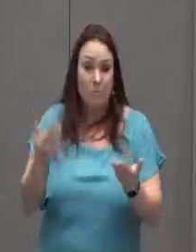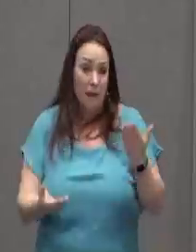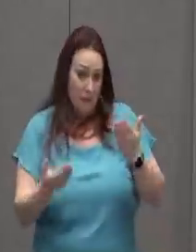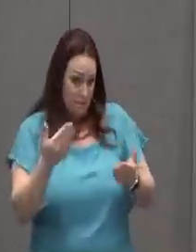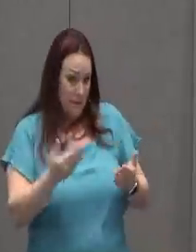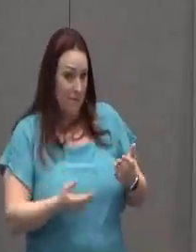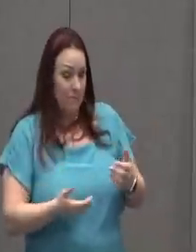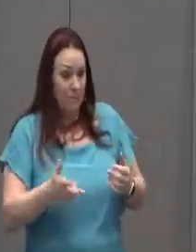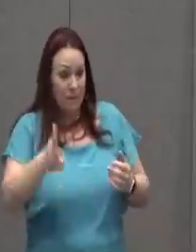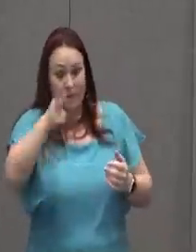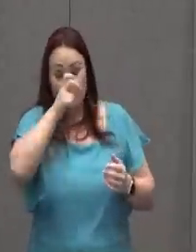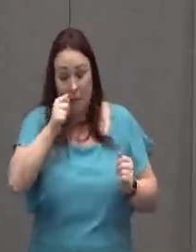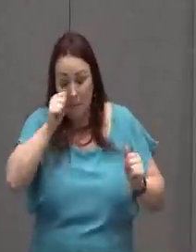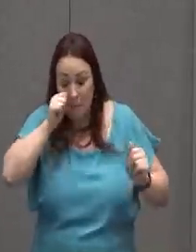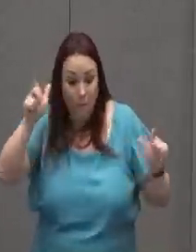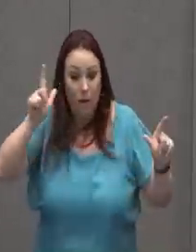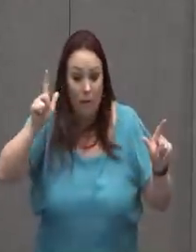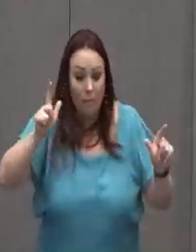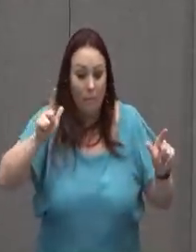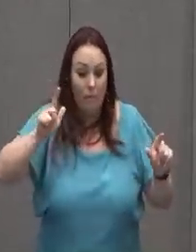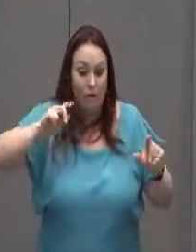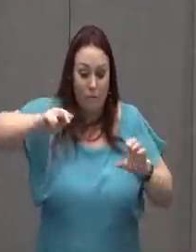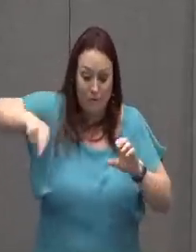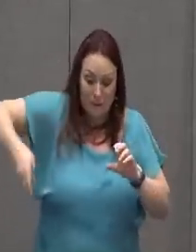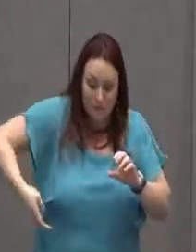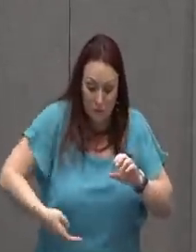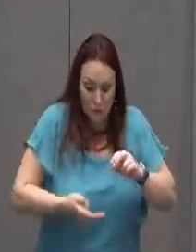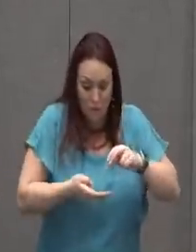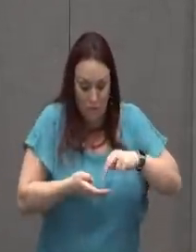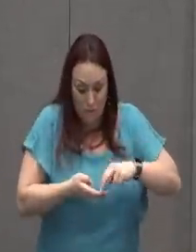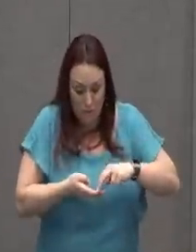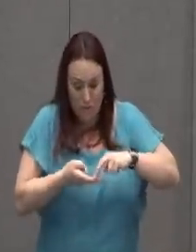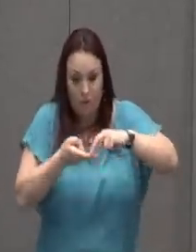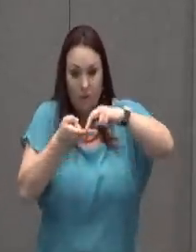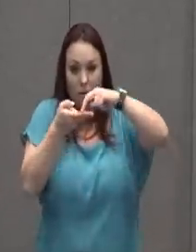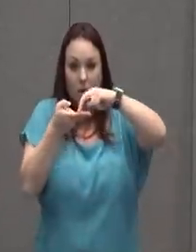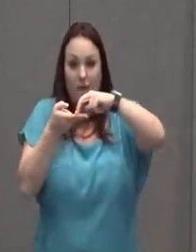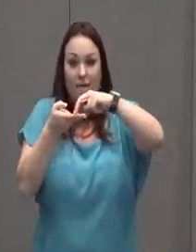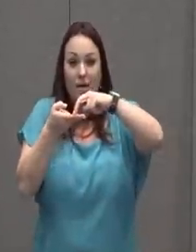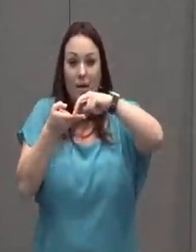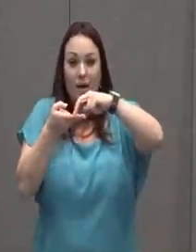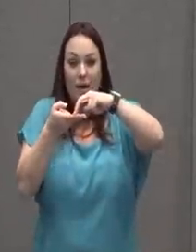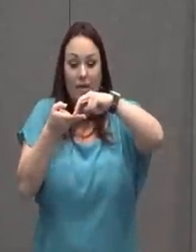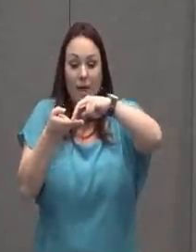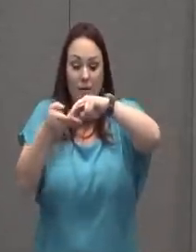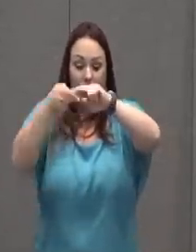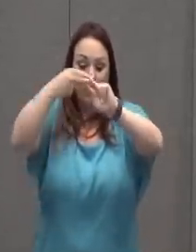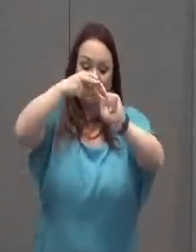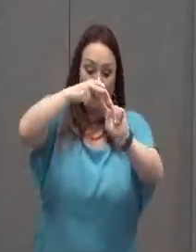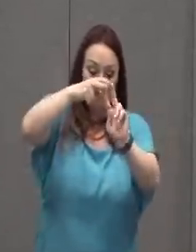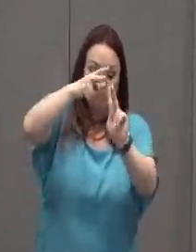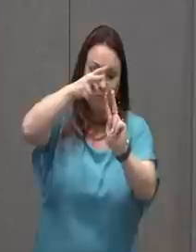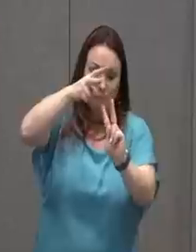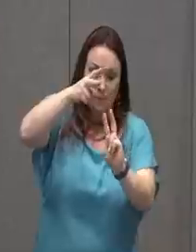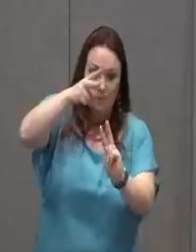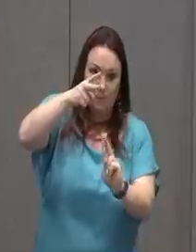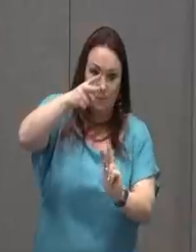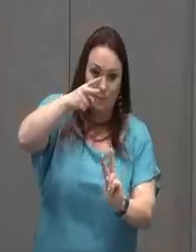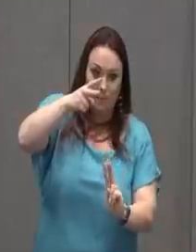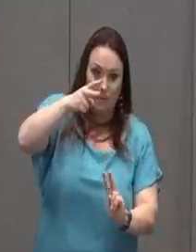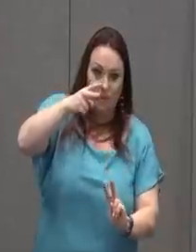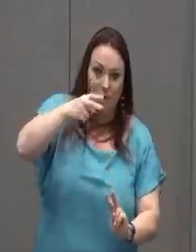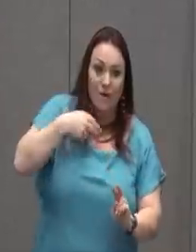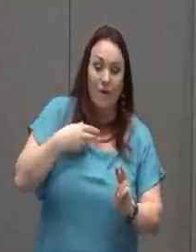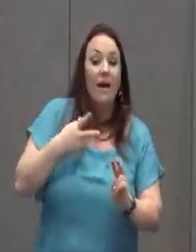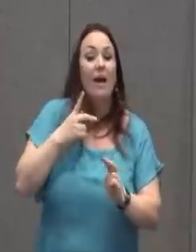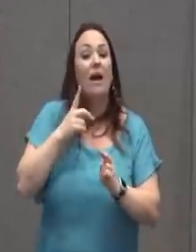were wide awake when the scoop turned, dropping them from a frightening height. They tumbled through space